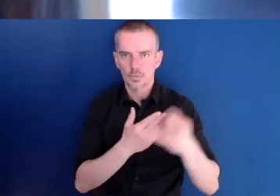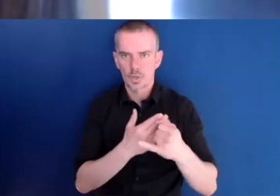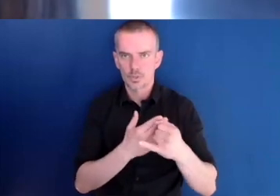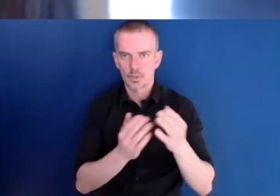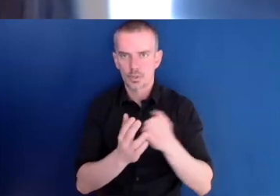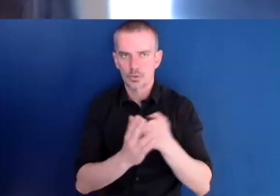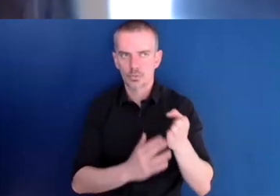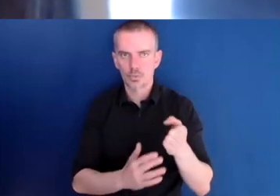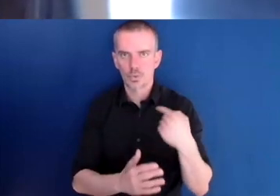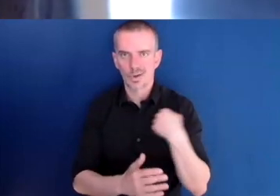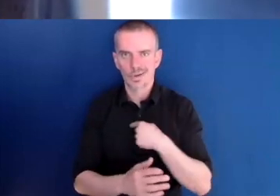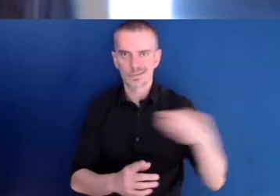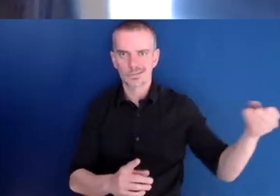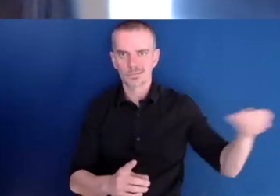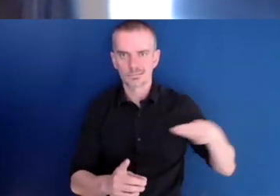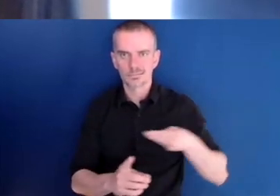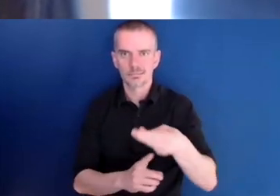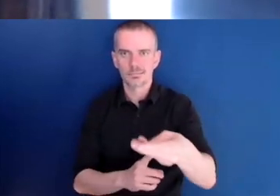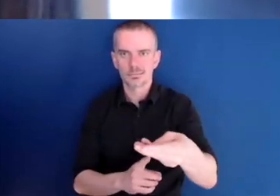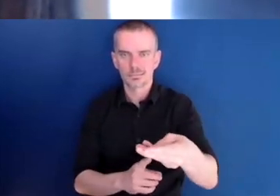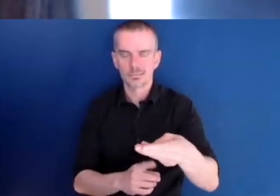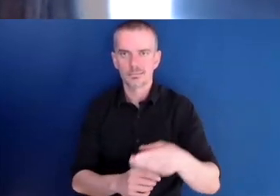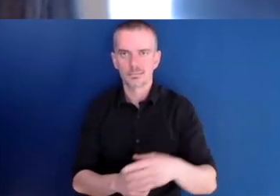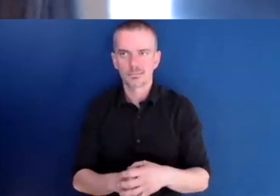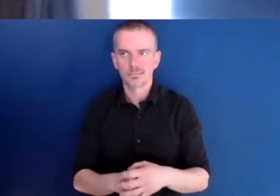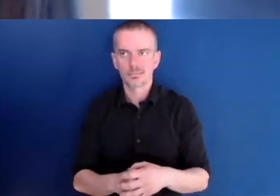through us. So